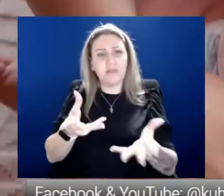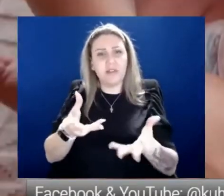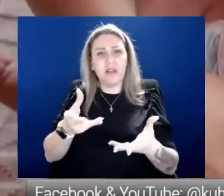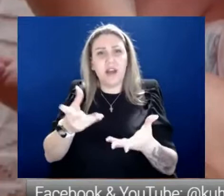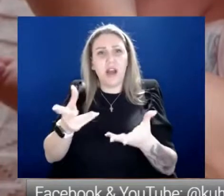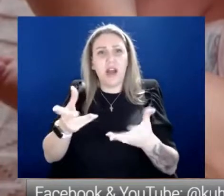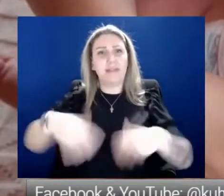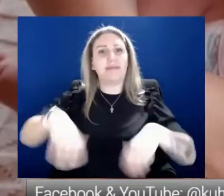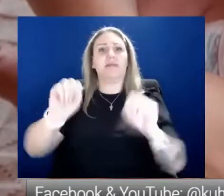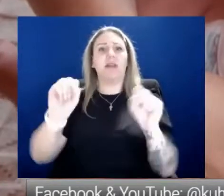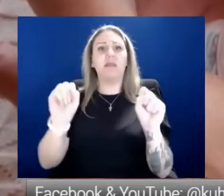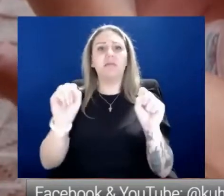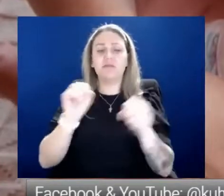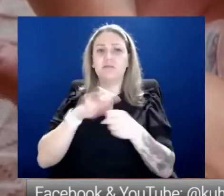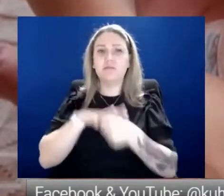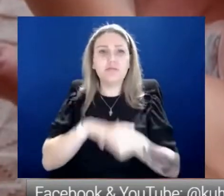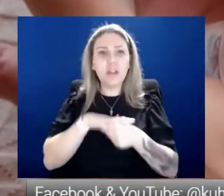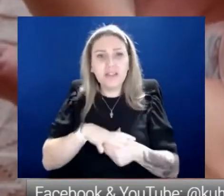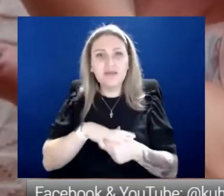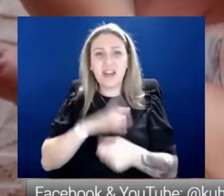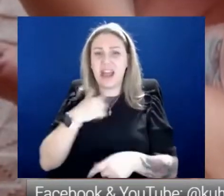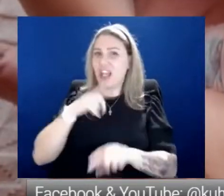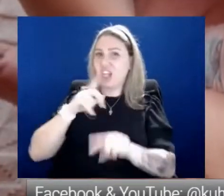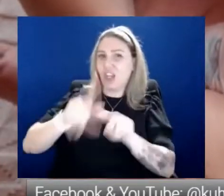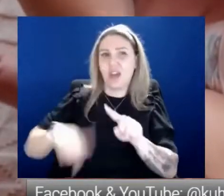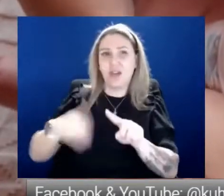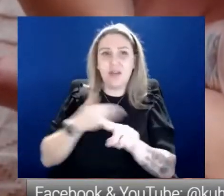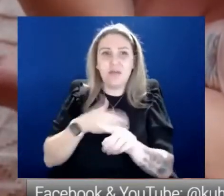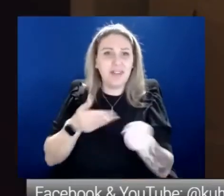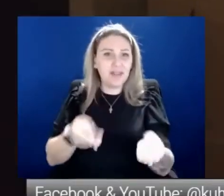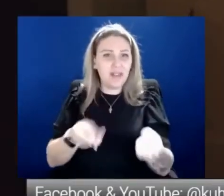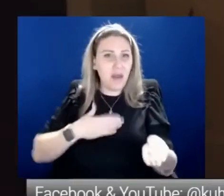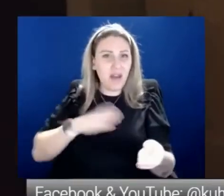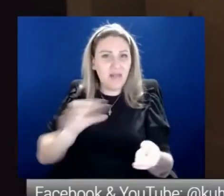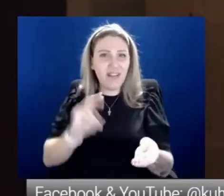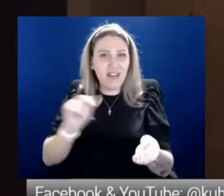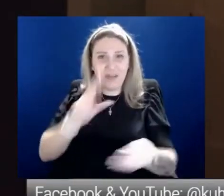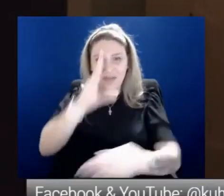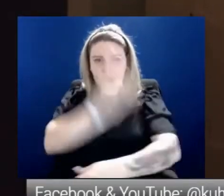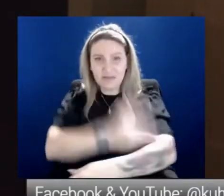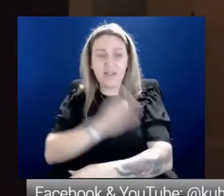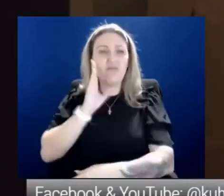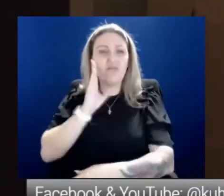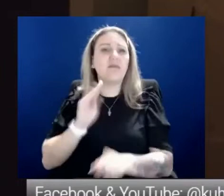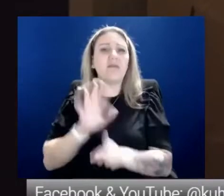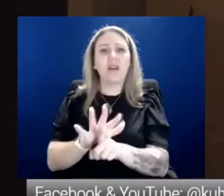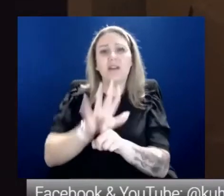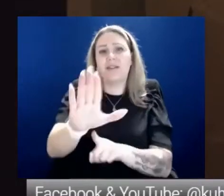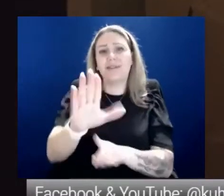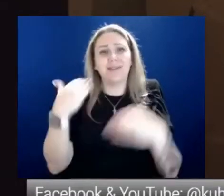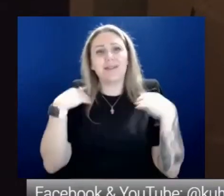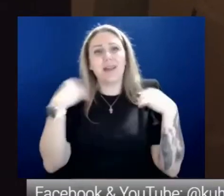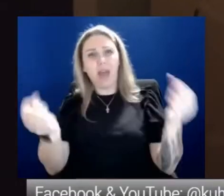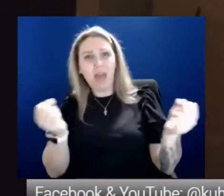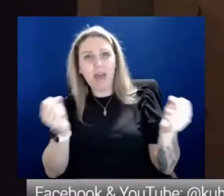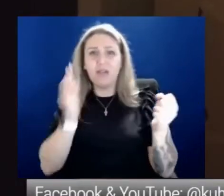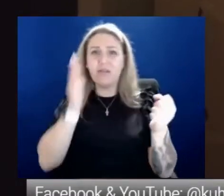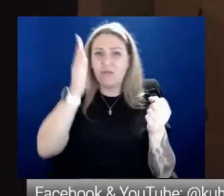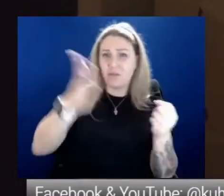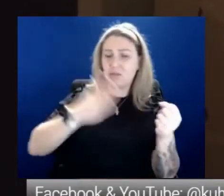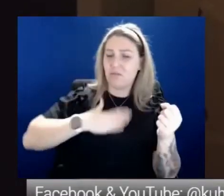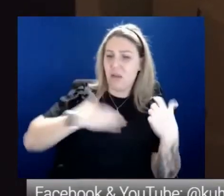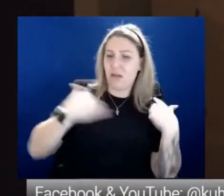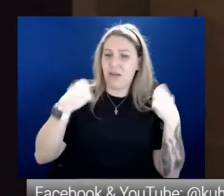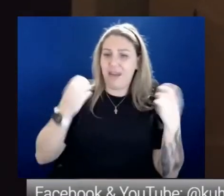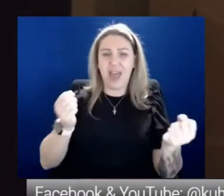I couldn't breastfeed my son. I was worried, gosh, is this gonna affect his health in the long term? Is this gonna affect my health in the long term? So